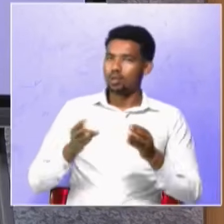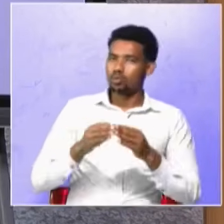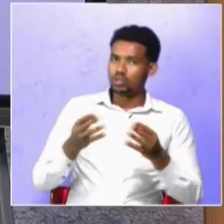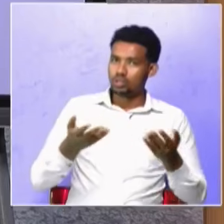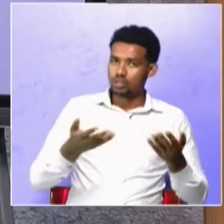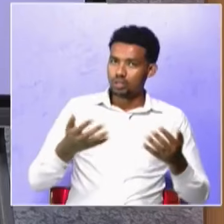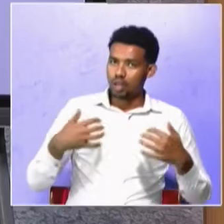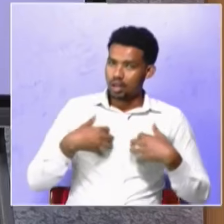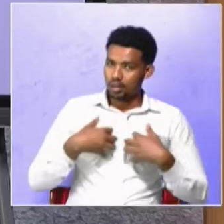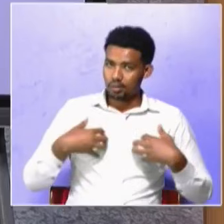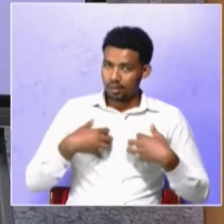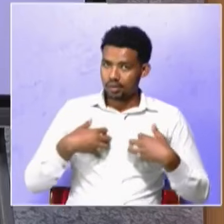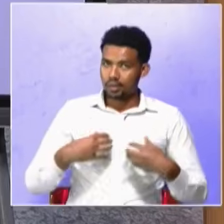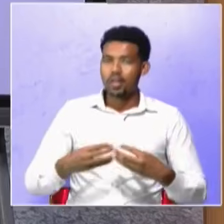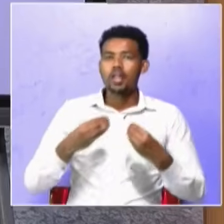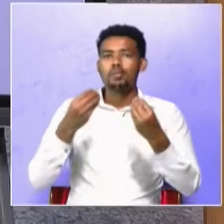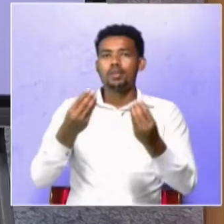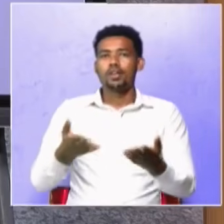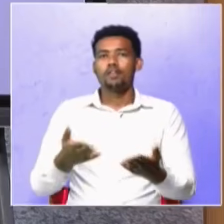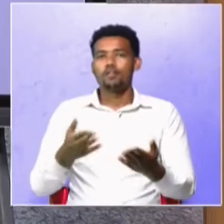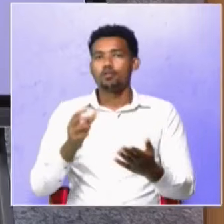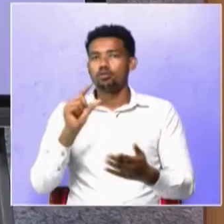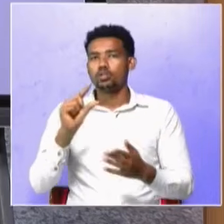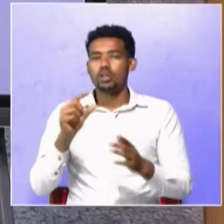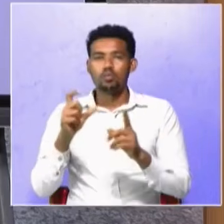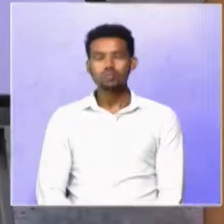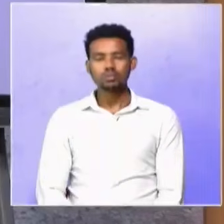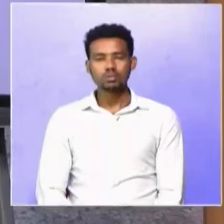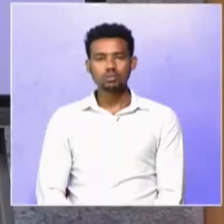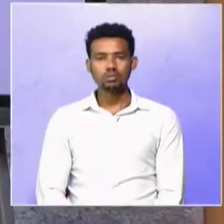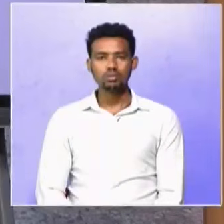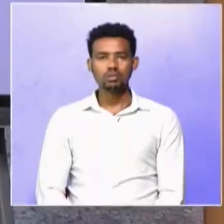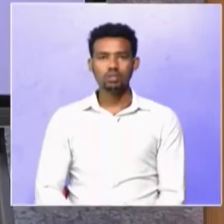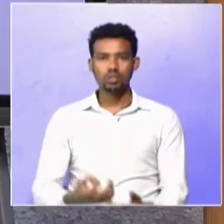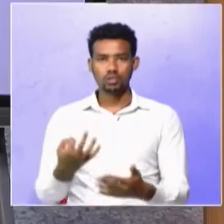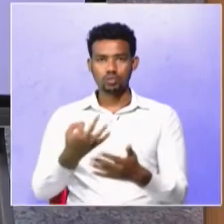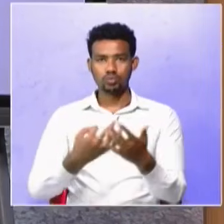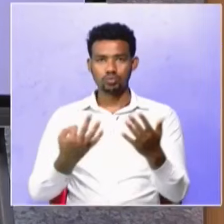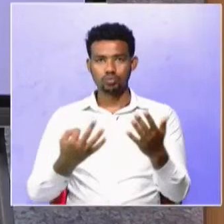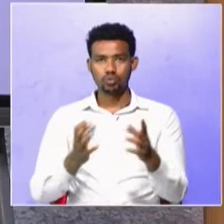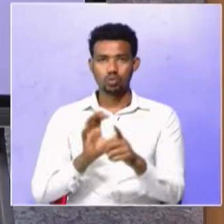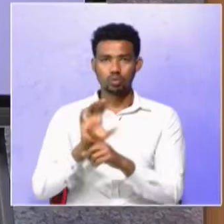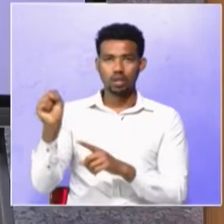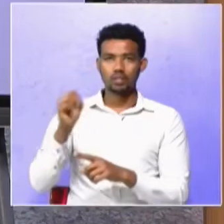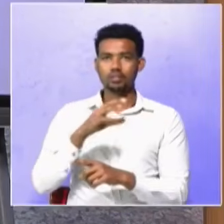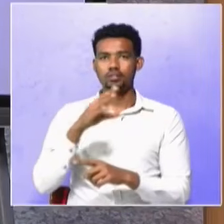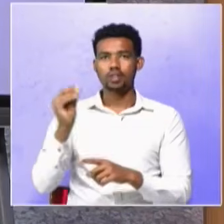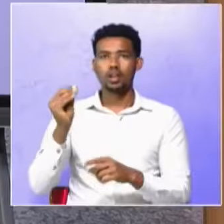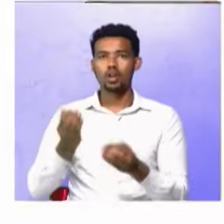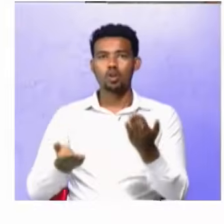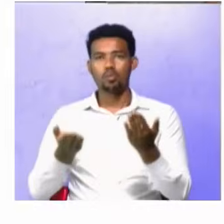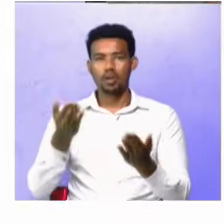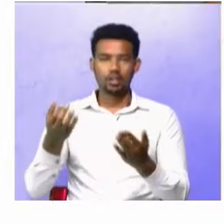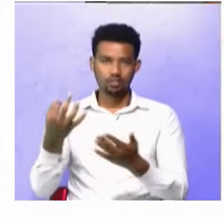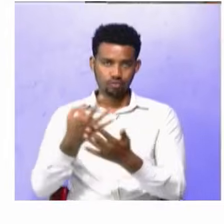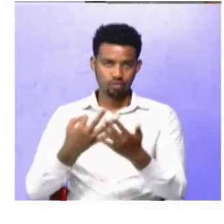Students, let me give you some words and let us change with their form of superlative and comparative form.